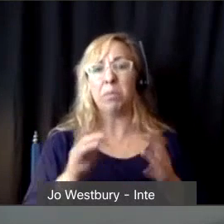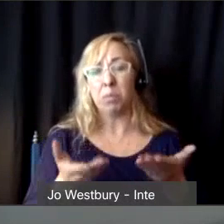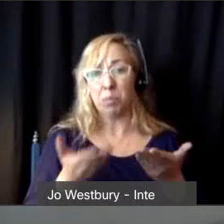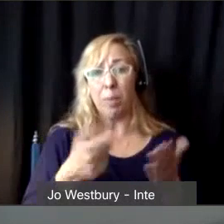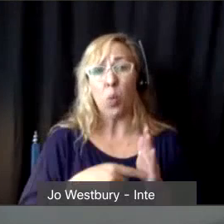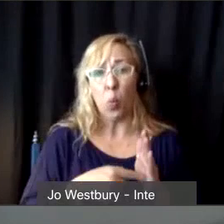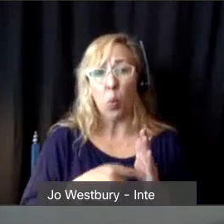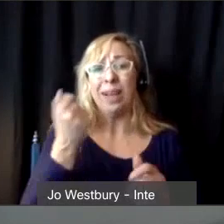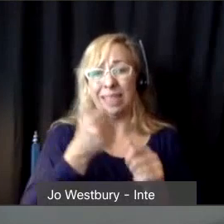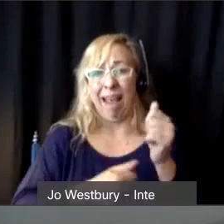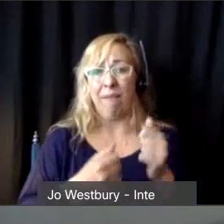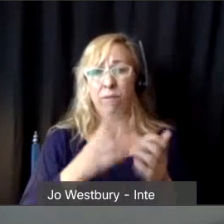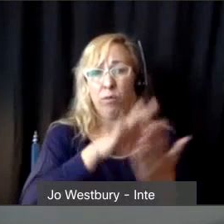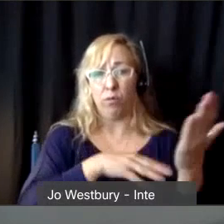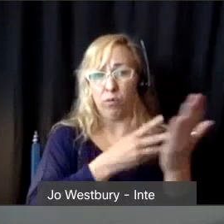anyway.